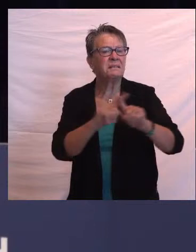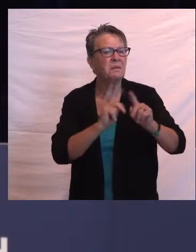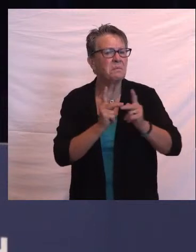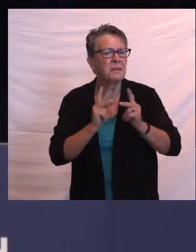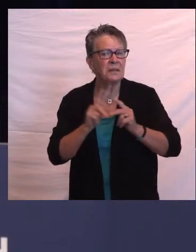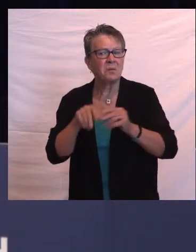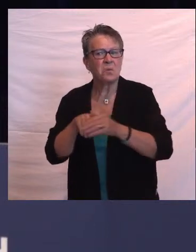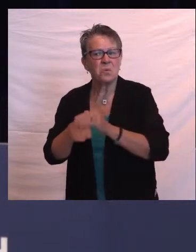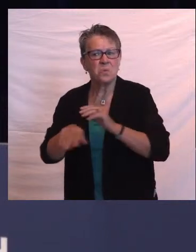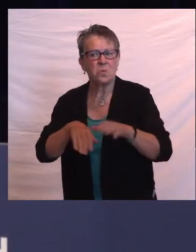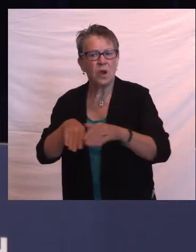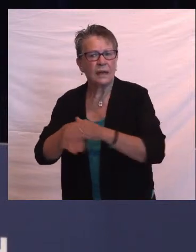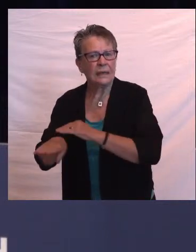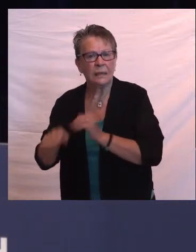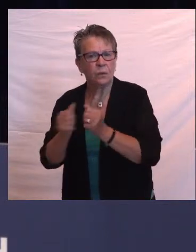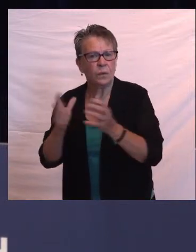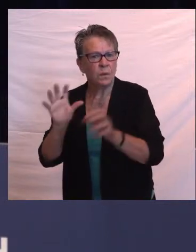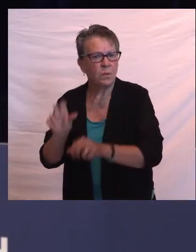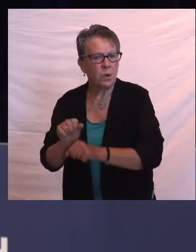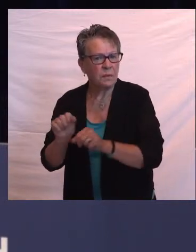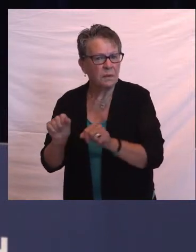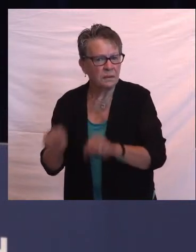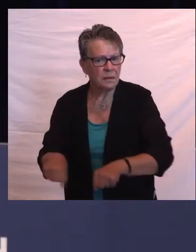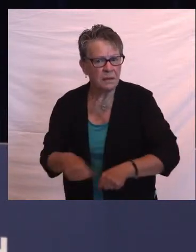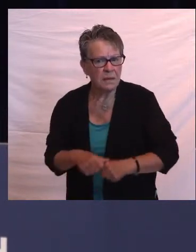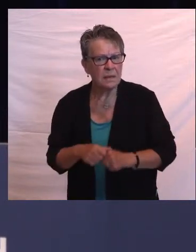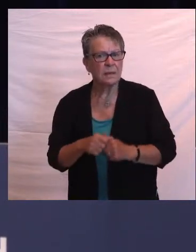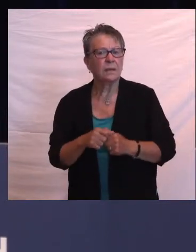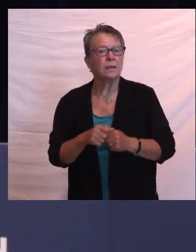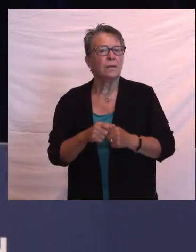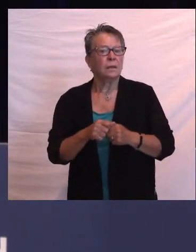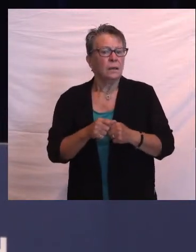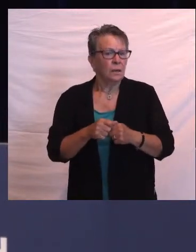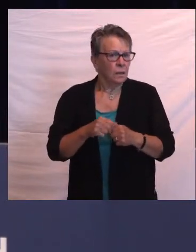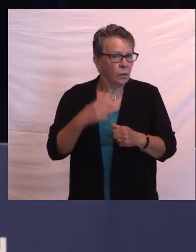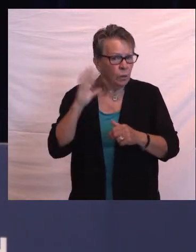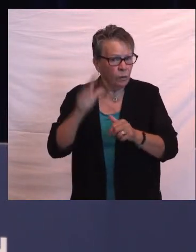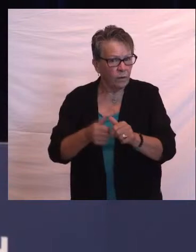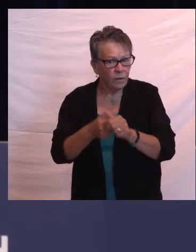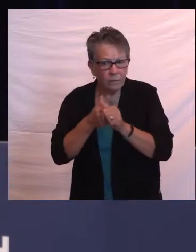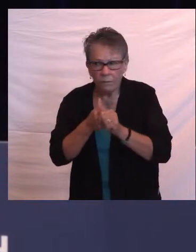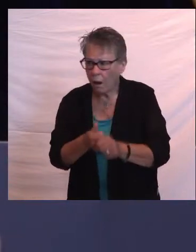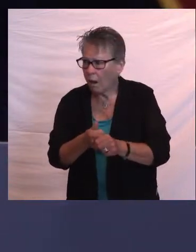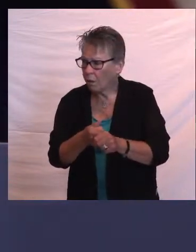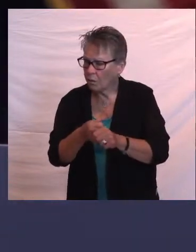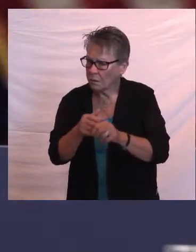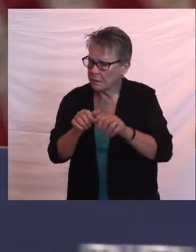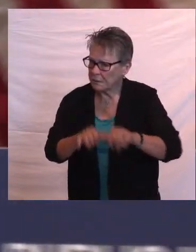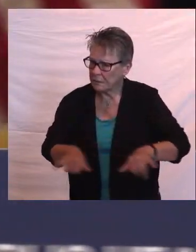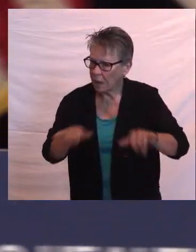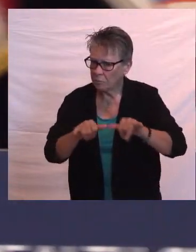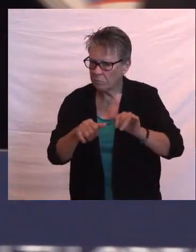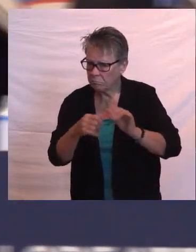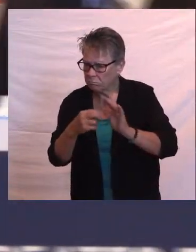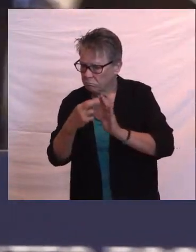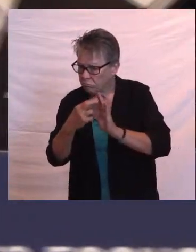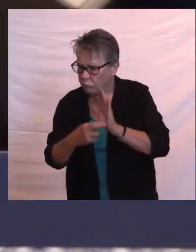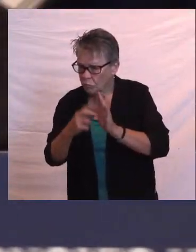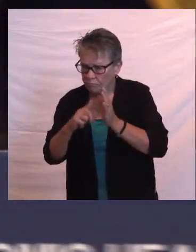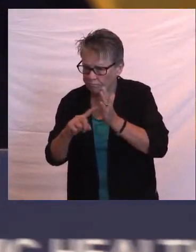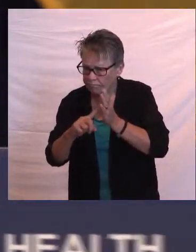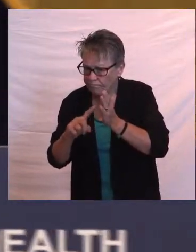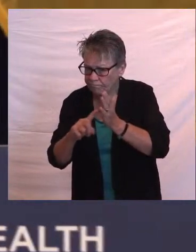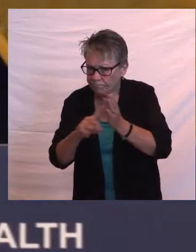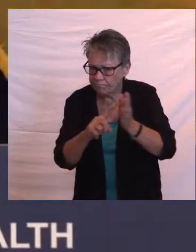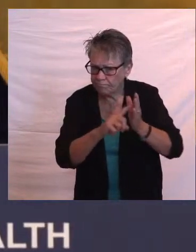sites. So we will be tracking it, as usual, on a daily basis. Thank you for that. Return to earn is coming